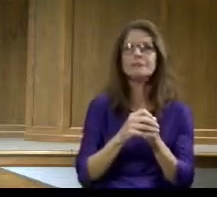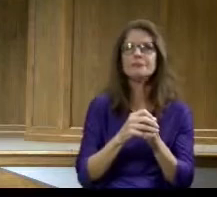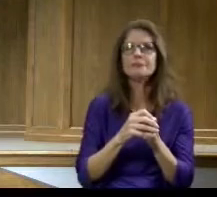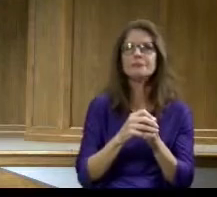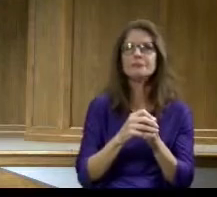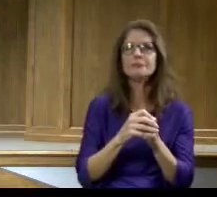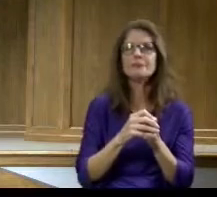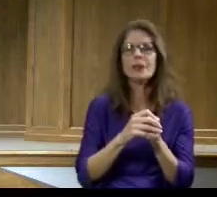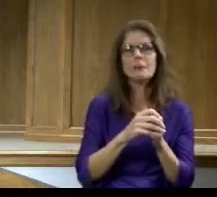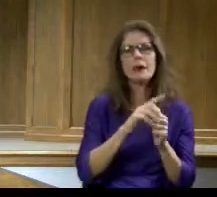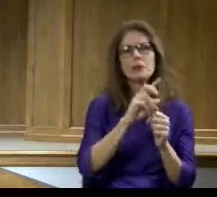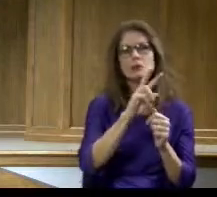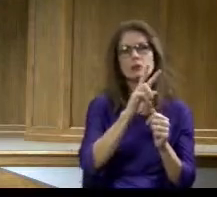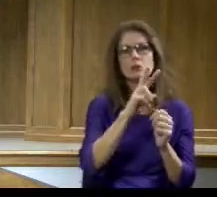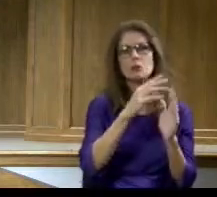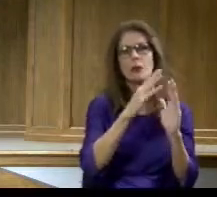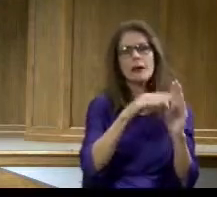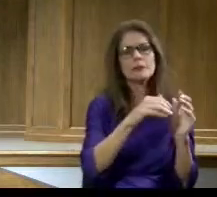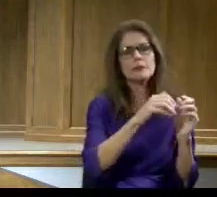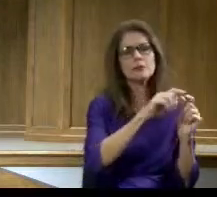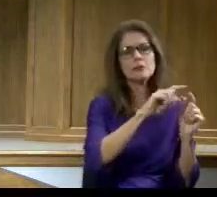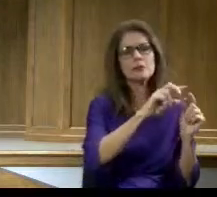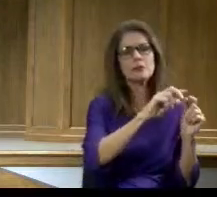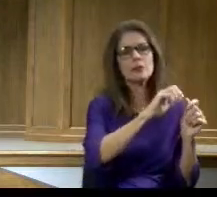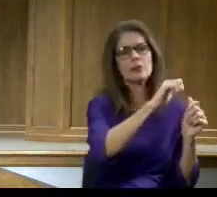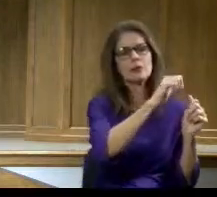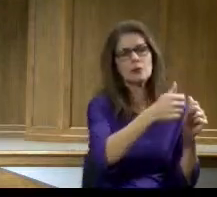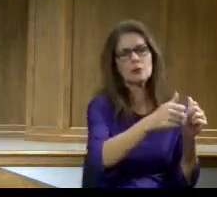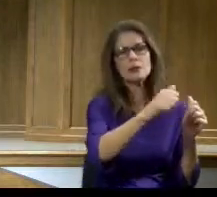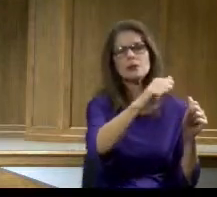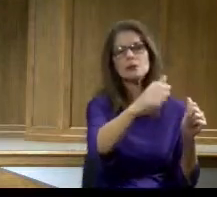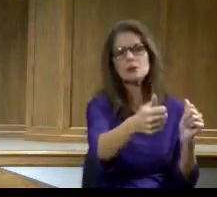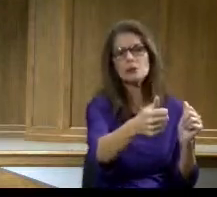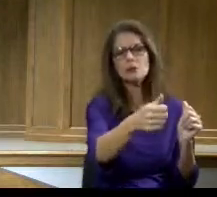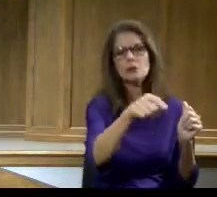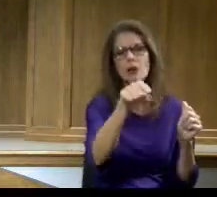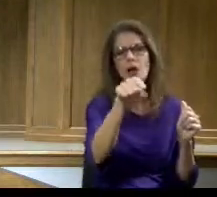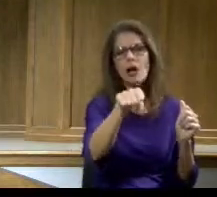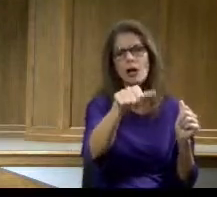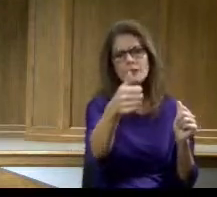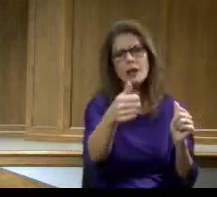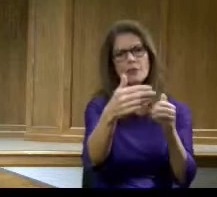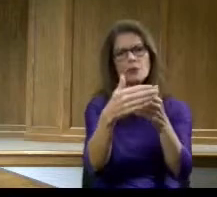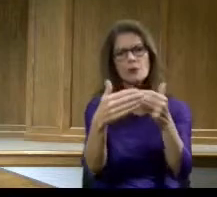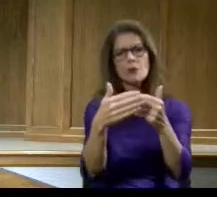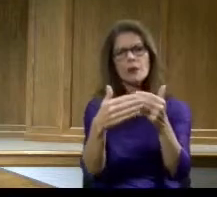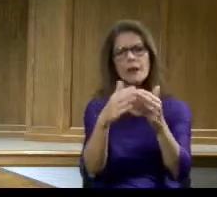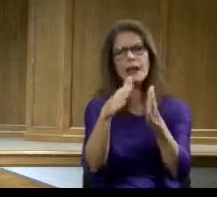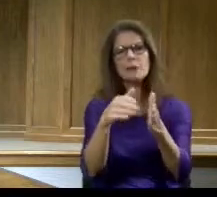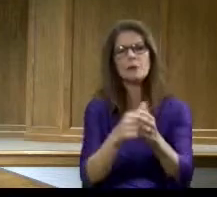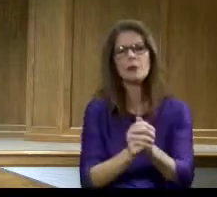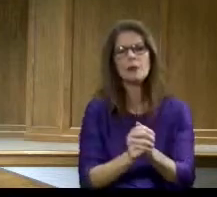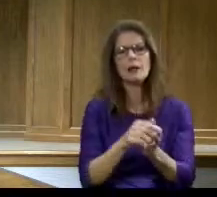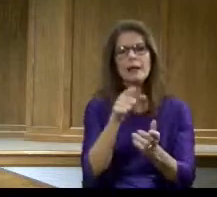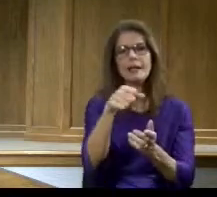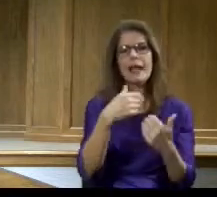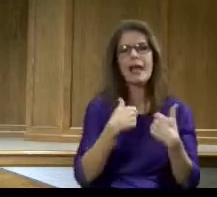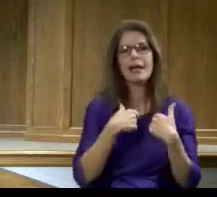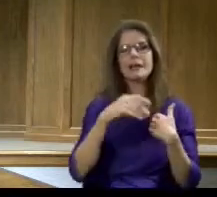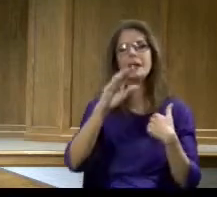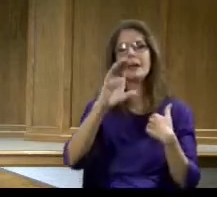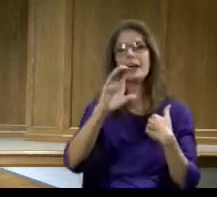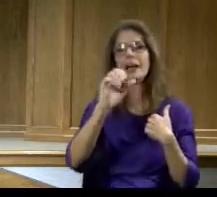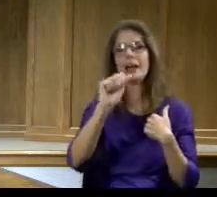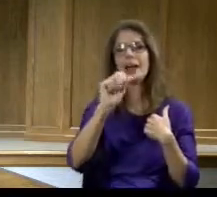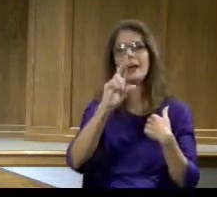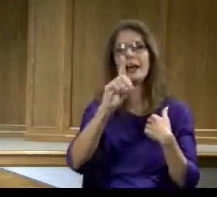two houses down, they had this Cadillac convertible. I remember that because we only had one Cadillac on that street. It was